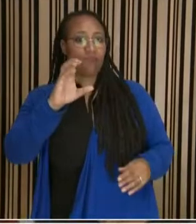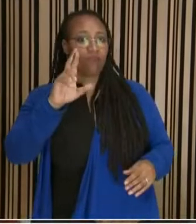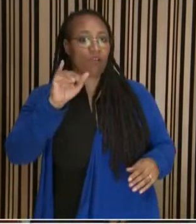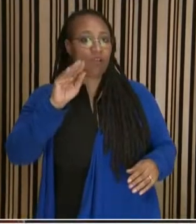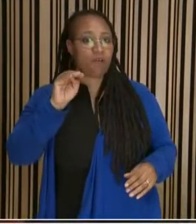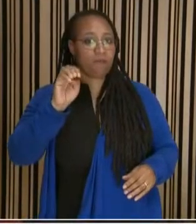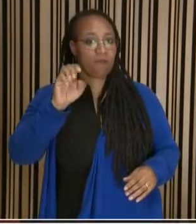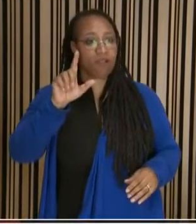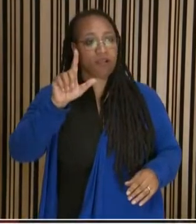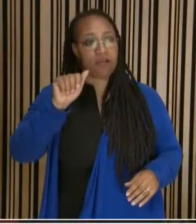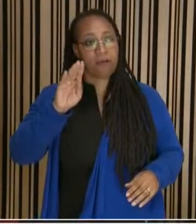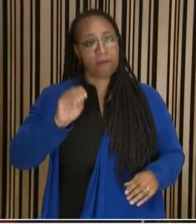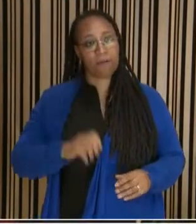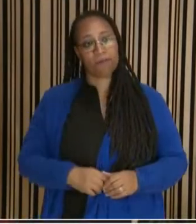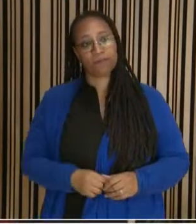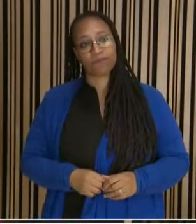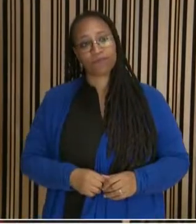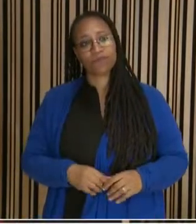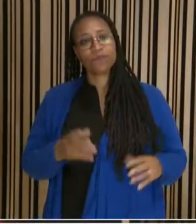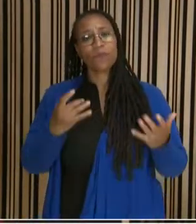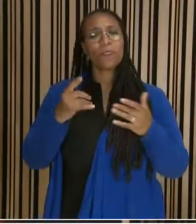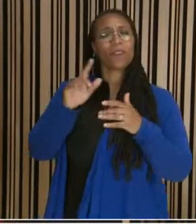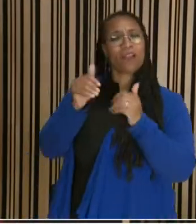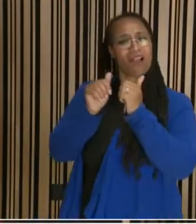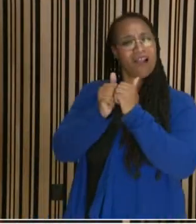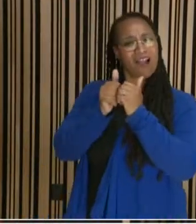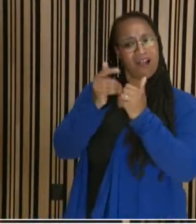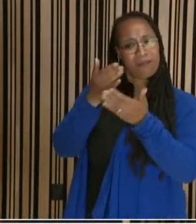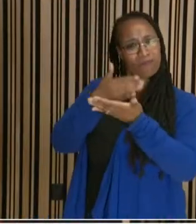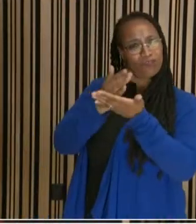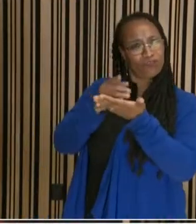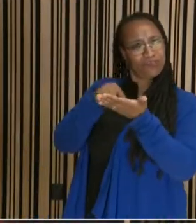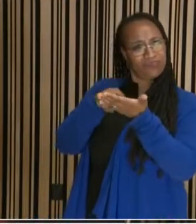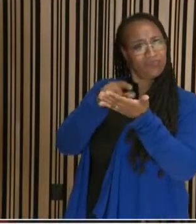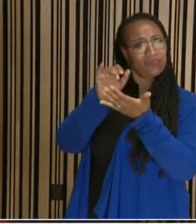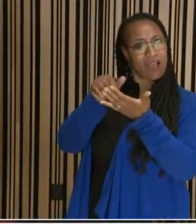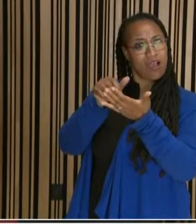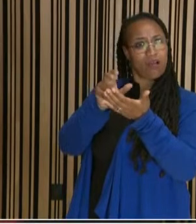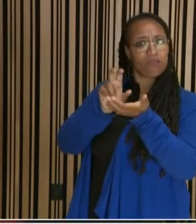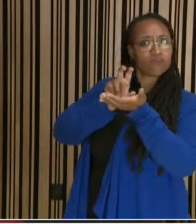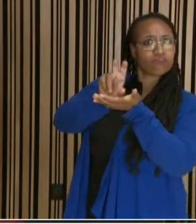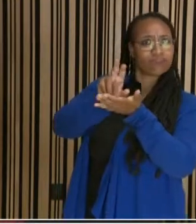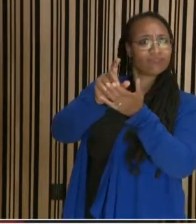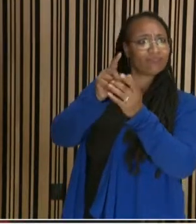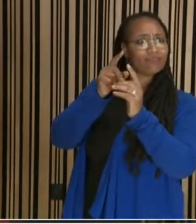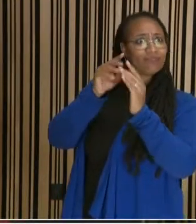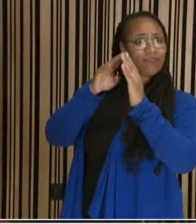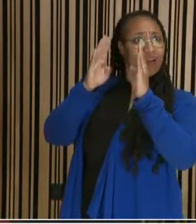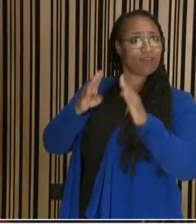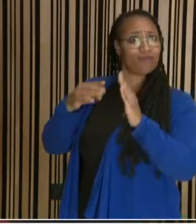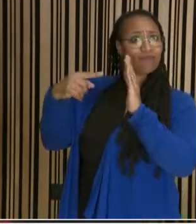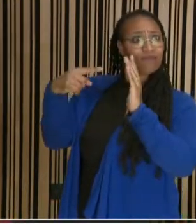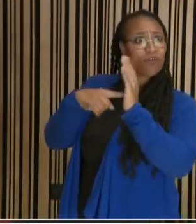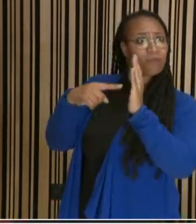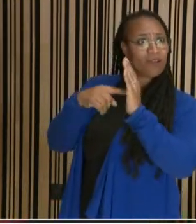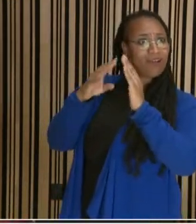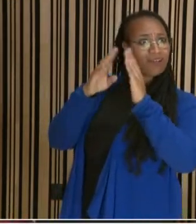How does the budget help advance affordable housing goals, the 2025 mark? And I'm asking